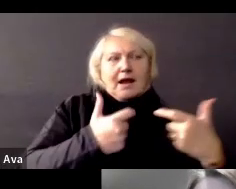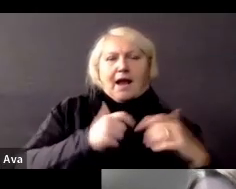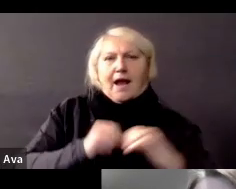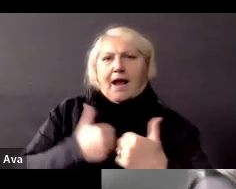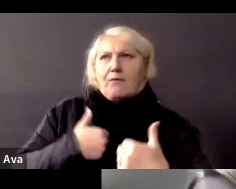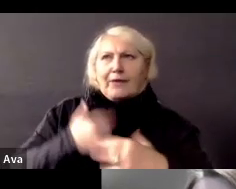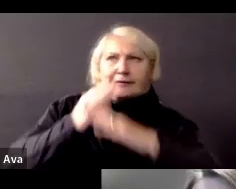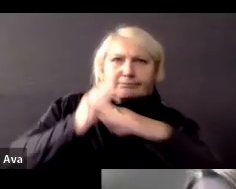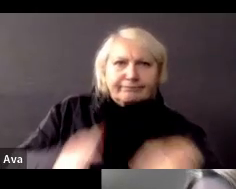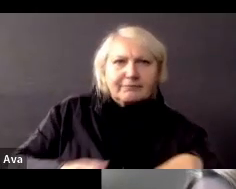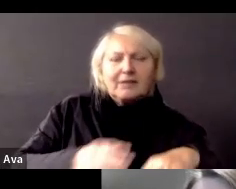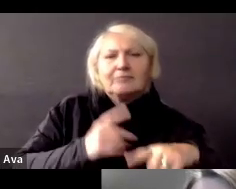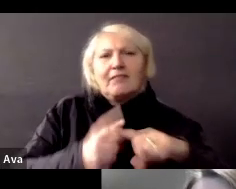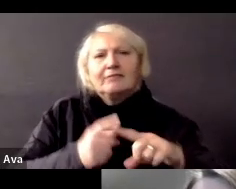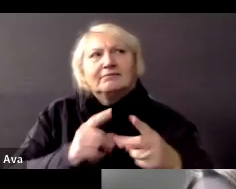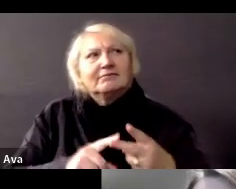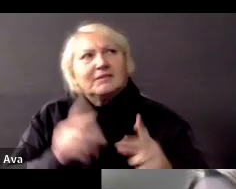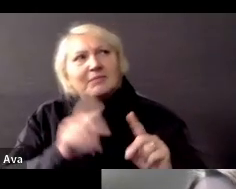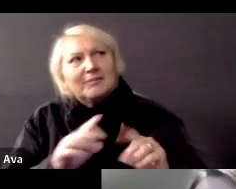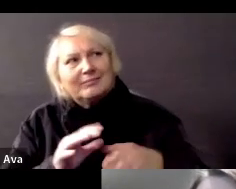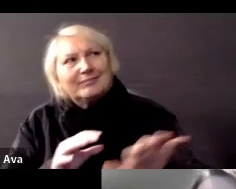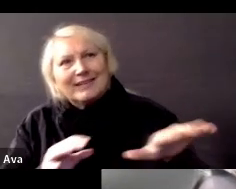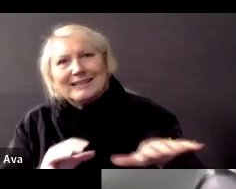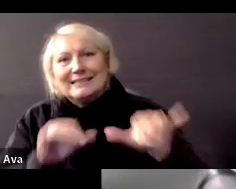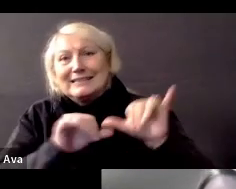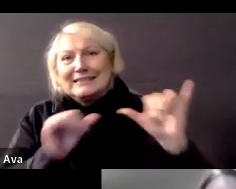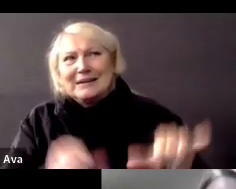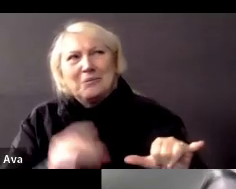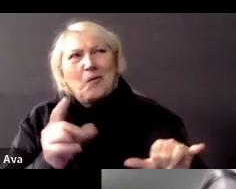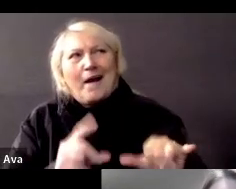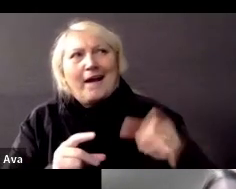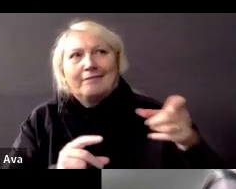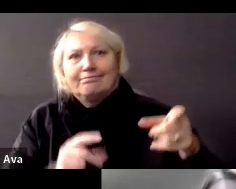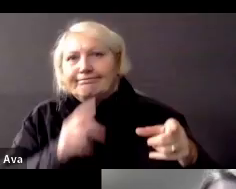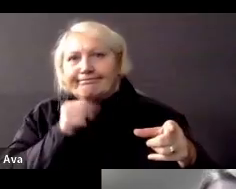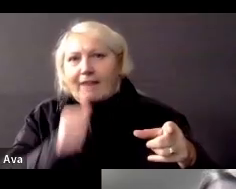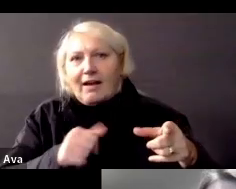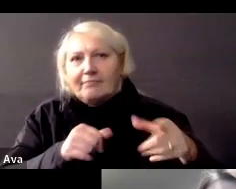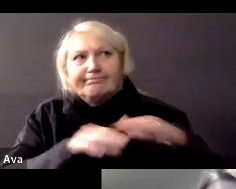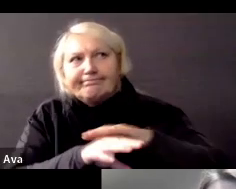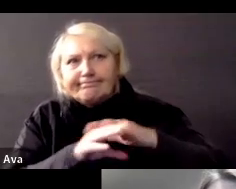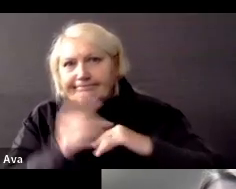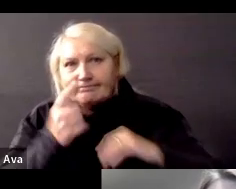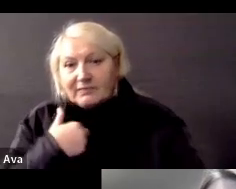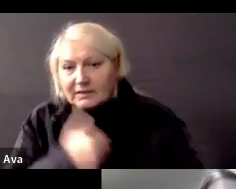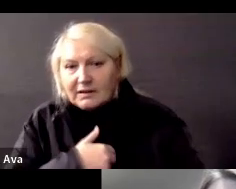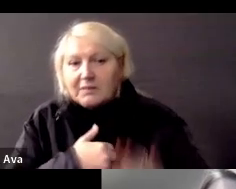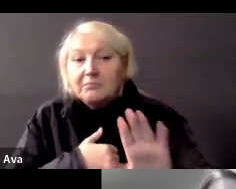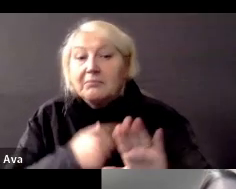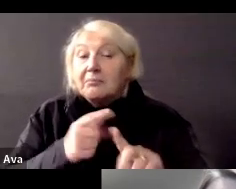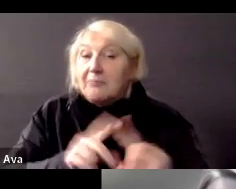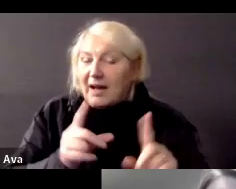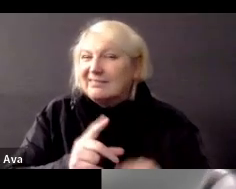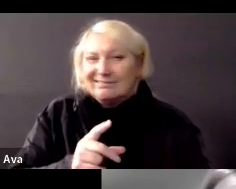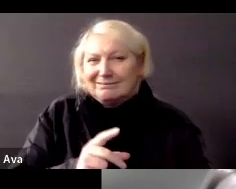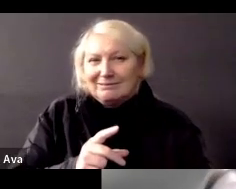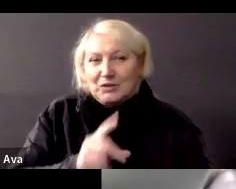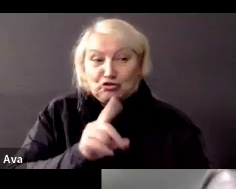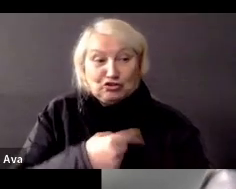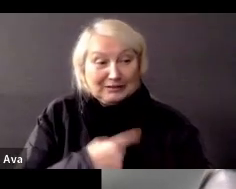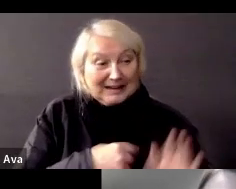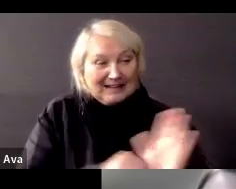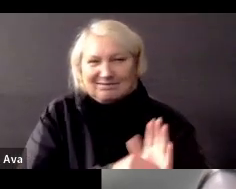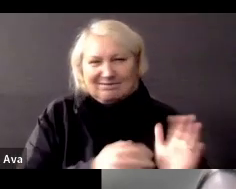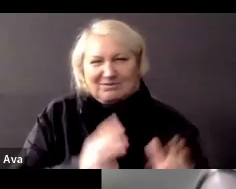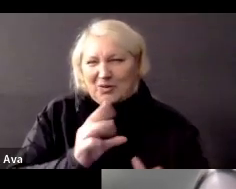enablest non-accessible system. We are, of course, much more than that, each one of us. We have cultural,